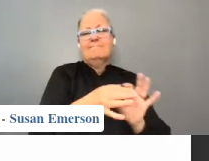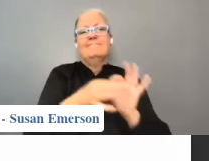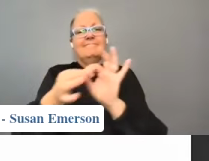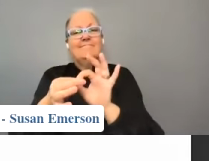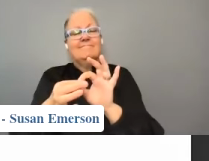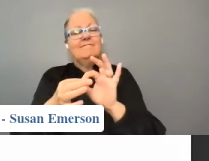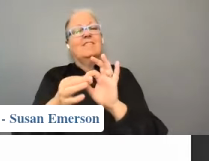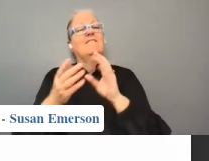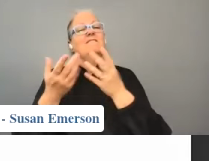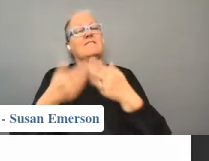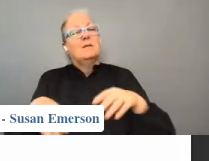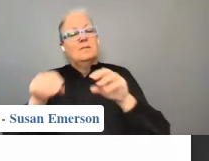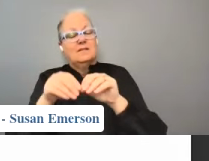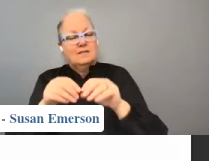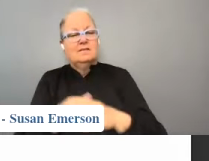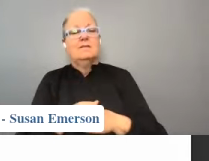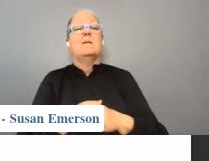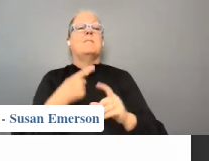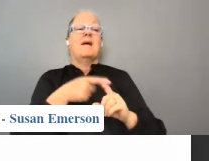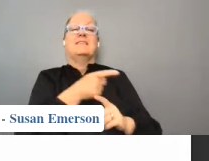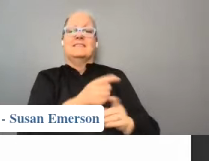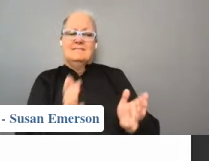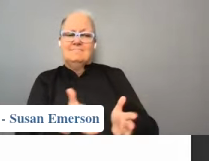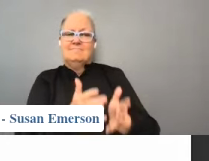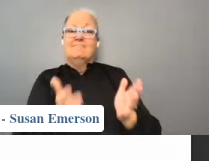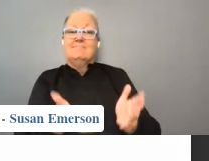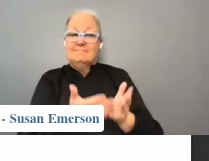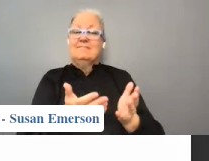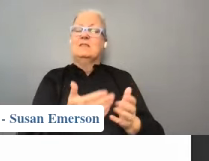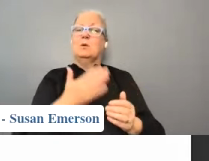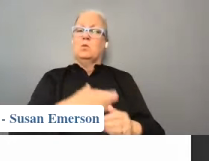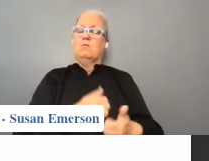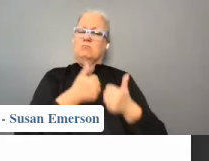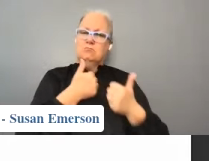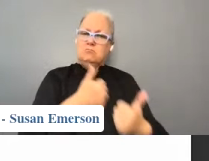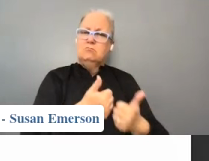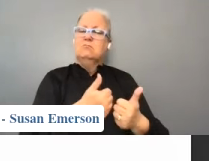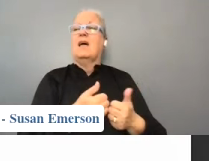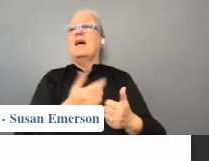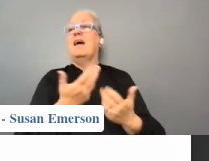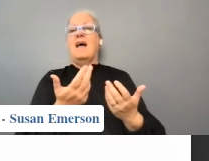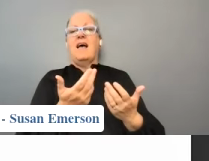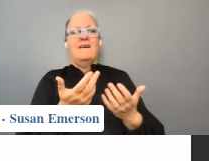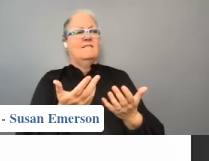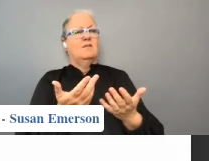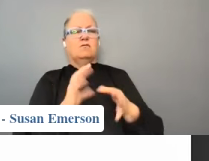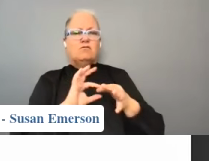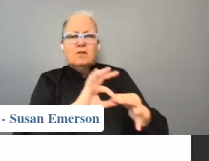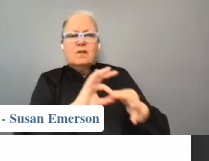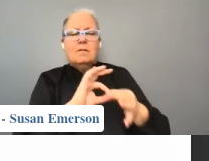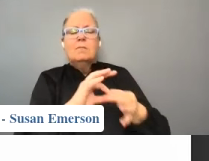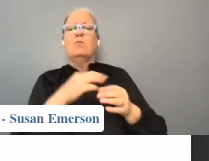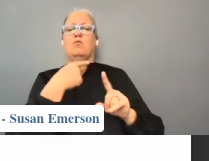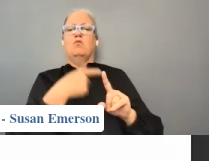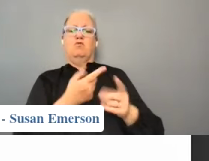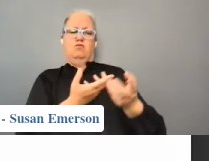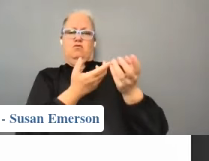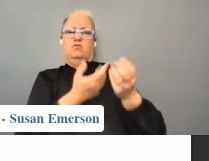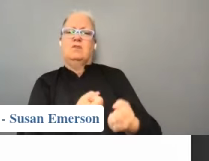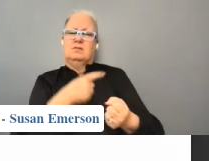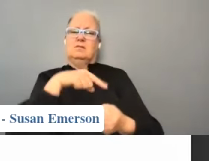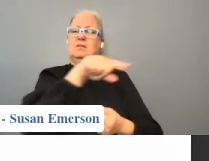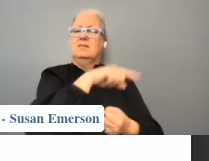leverage existing relationships and trust with social protection beneficiaries to address the much more